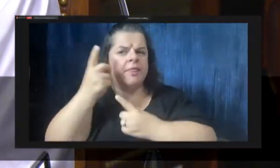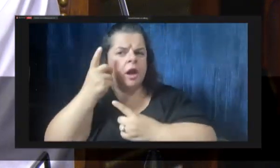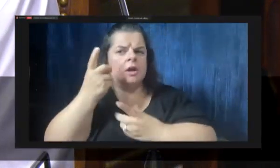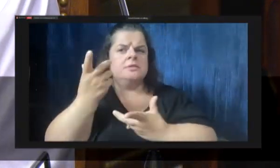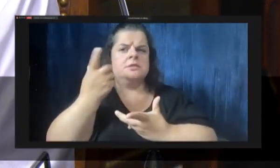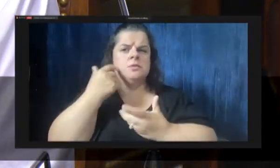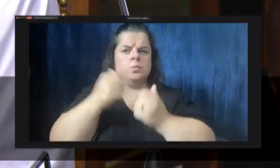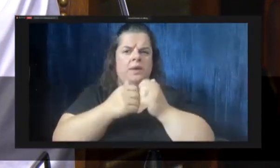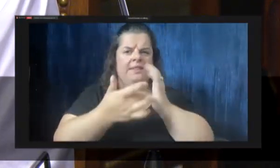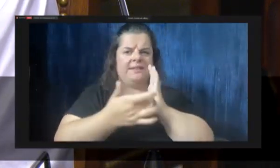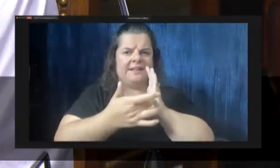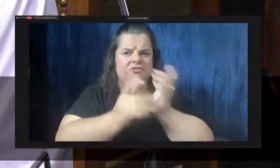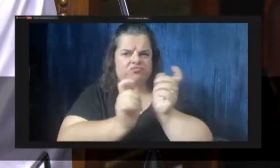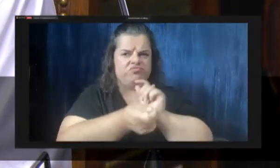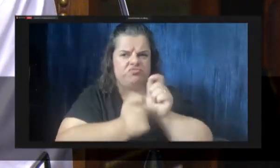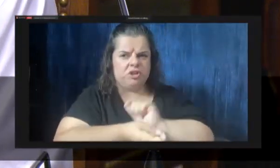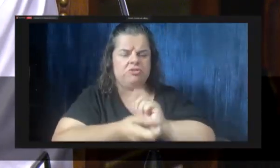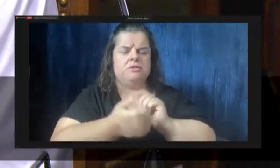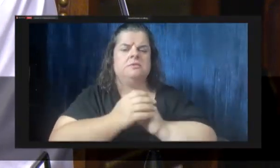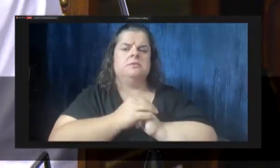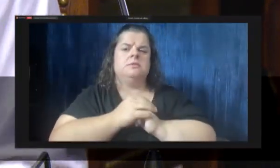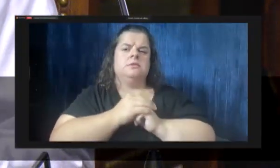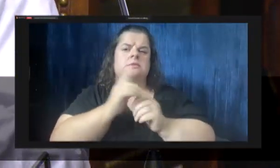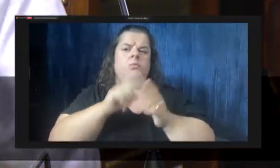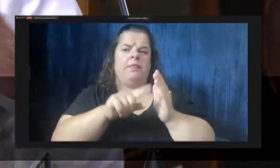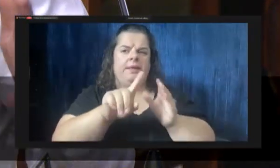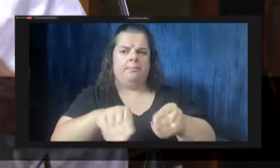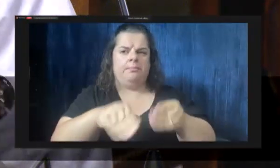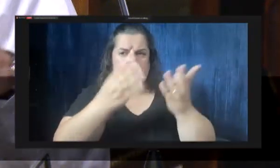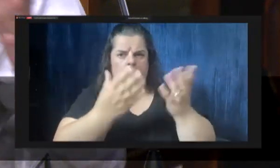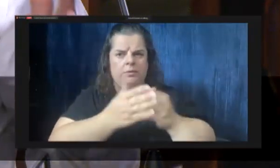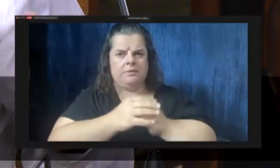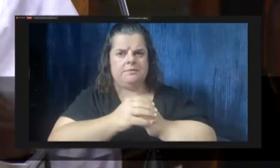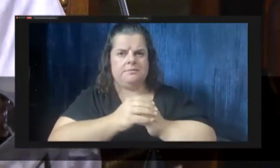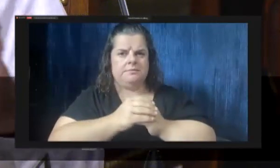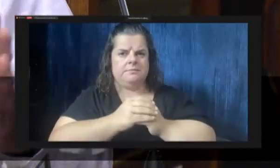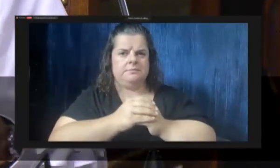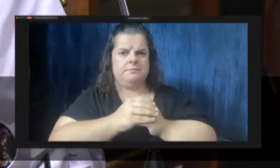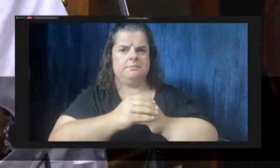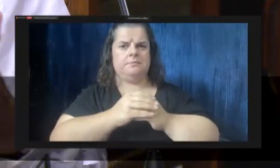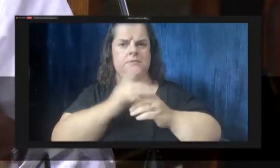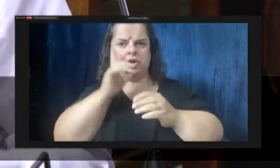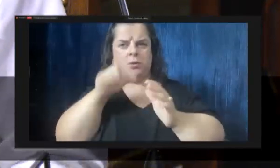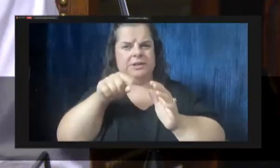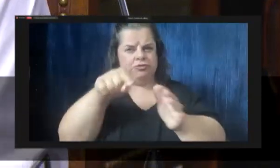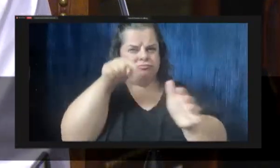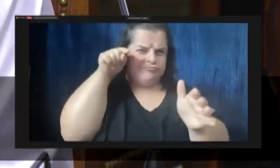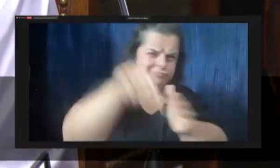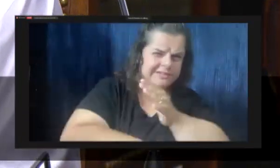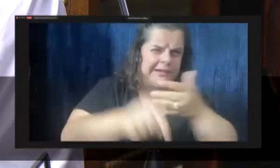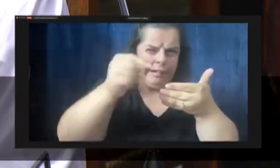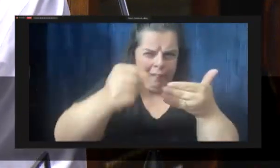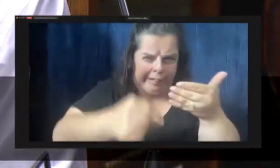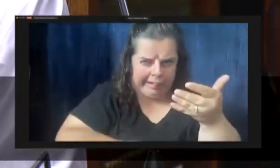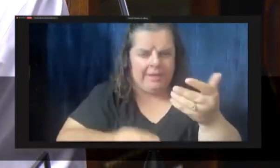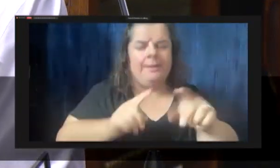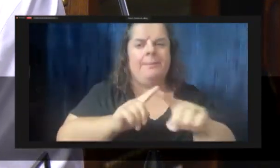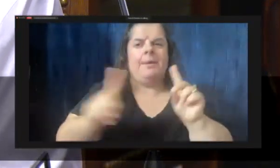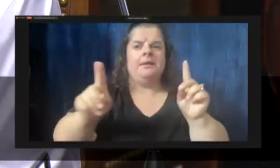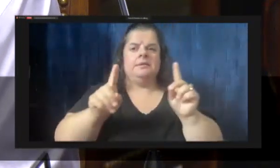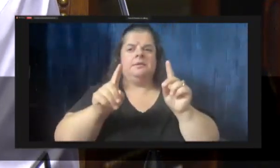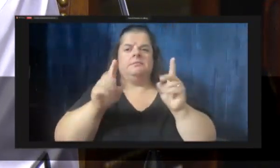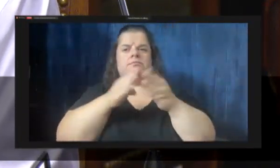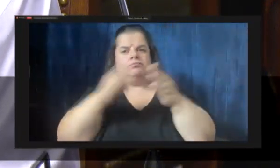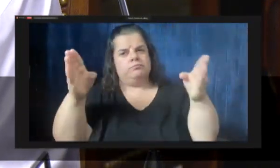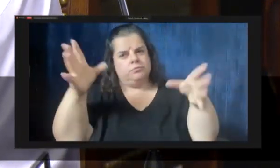technical amendments here, what they propose. I don't mean you to go through it detail by detail, but to give the council